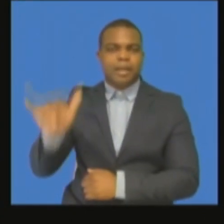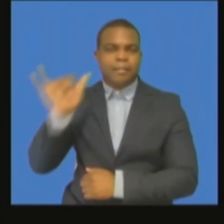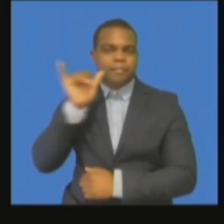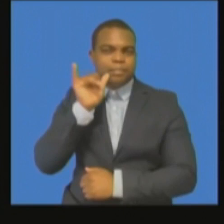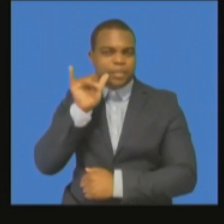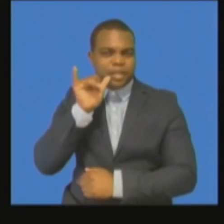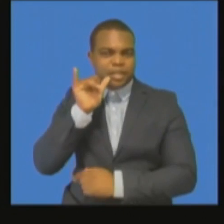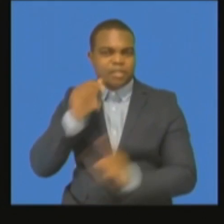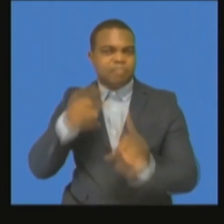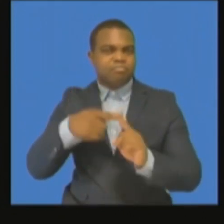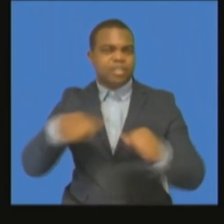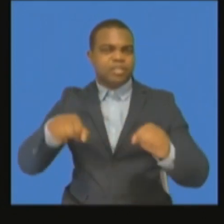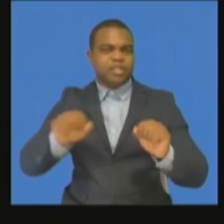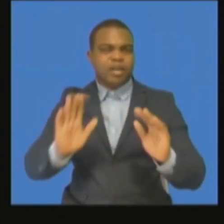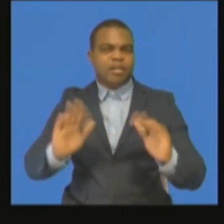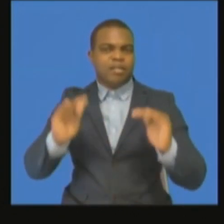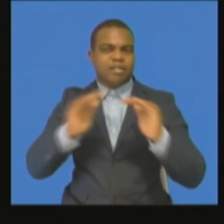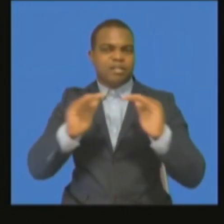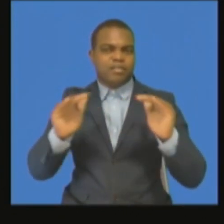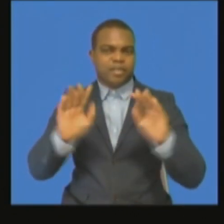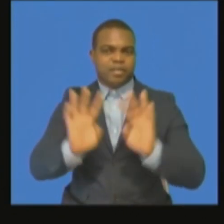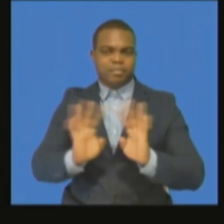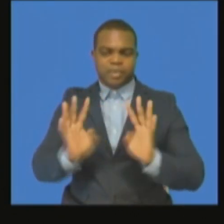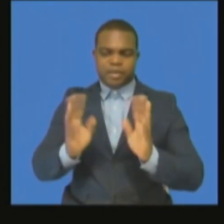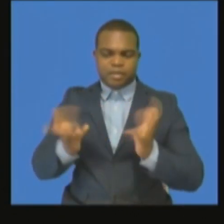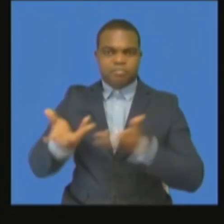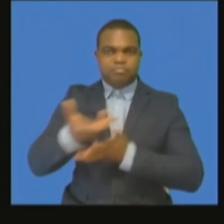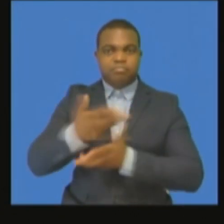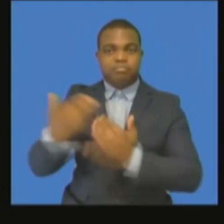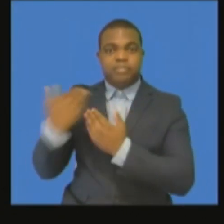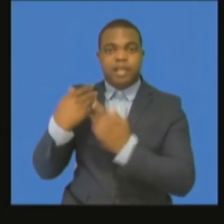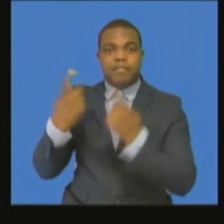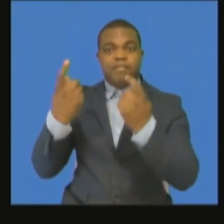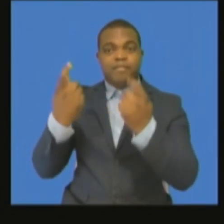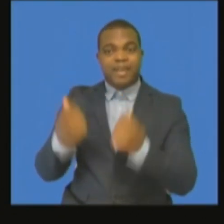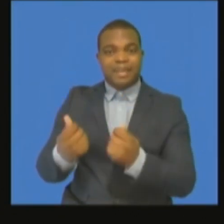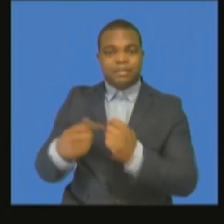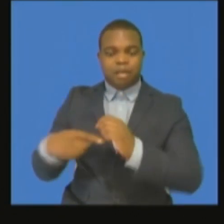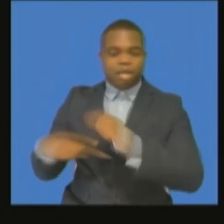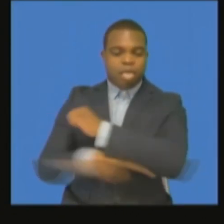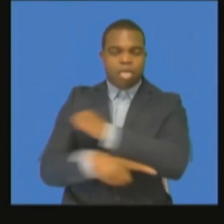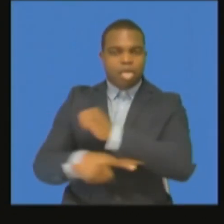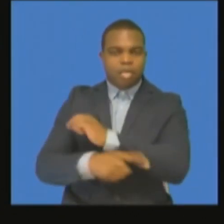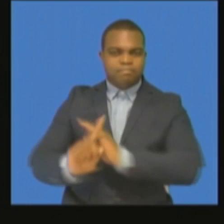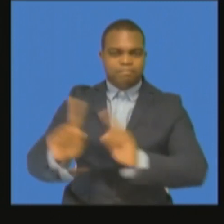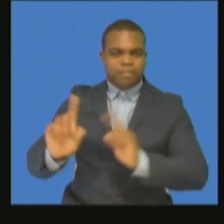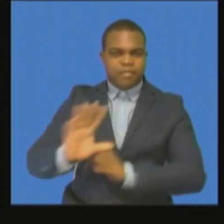Thank you very much, Madam Moderator. Your Excellencies, ladies and gentlemen.